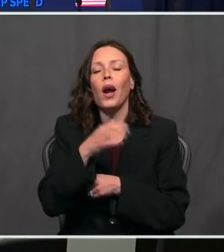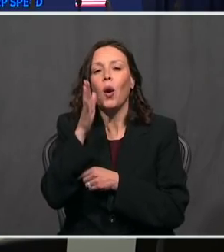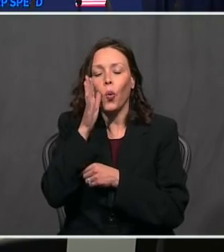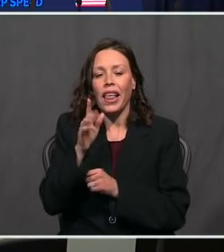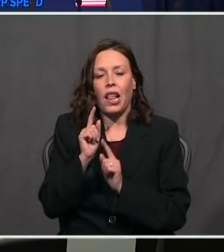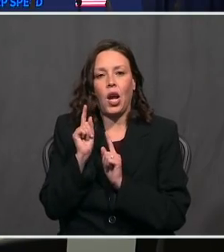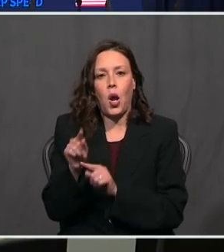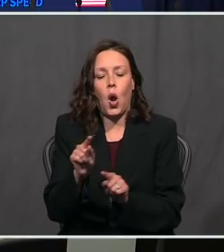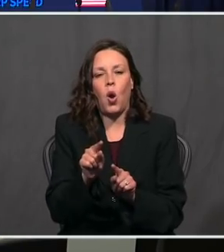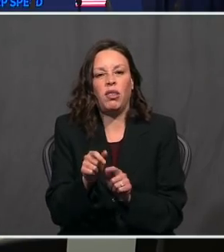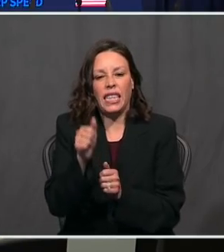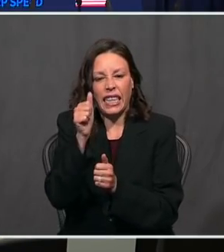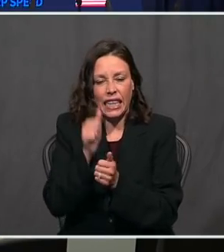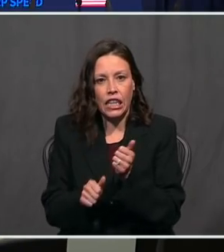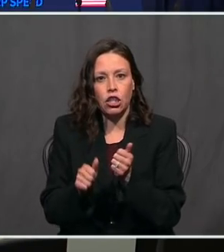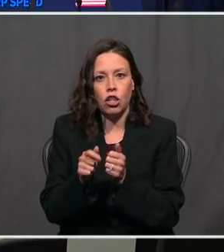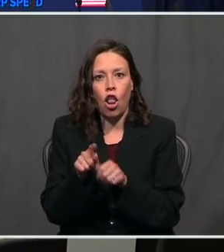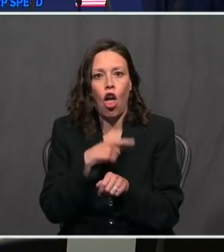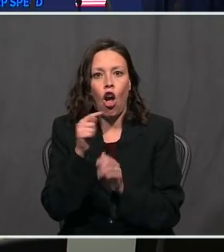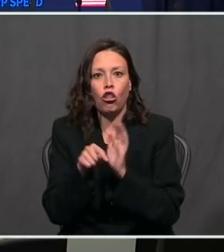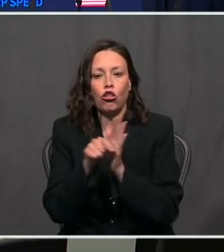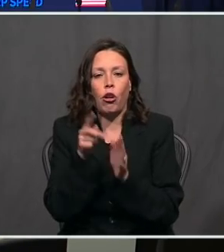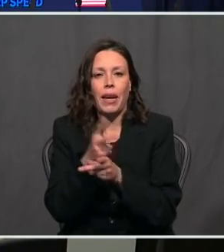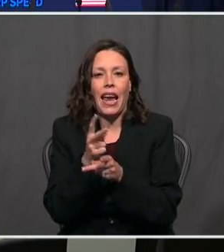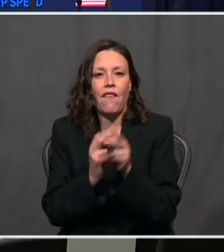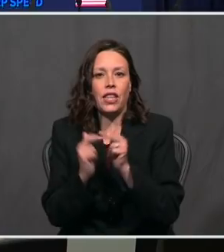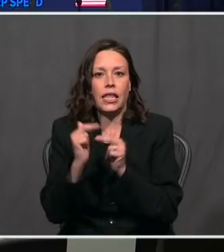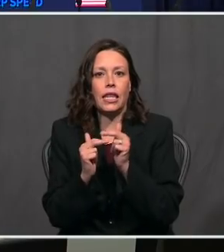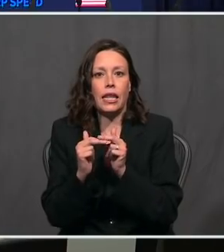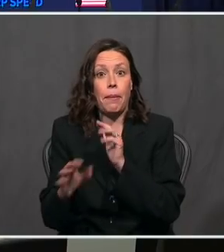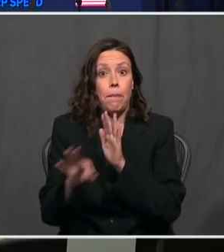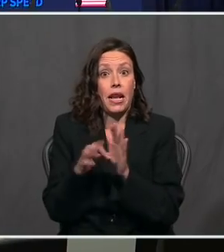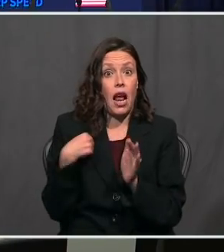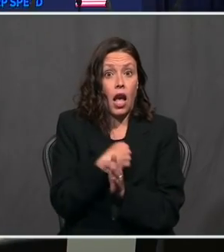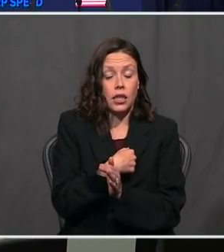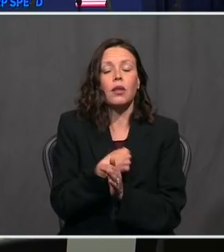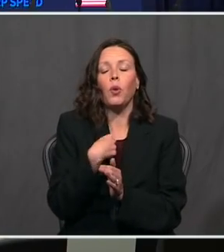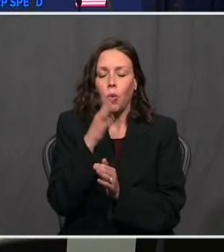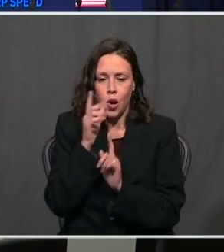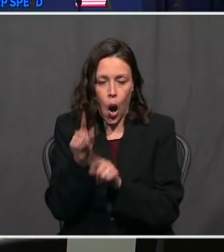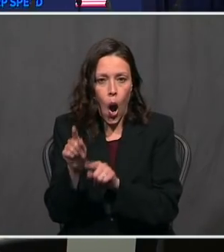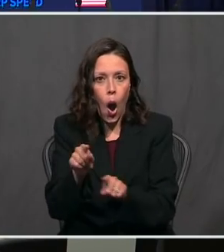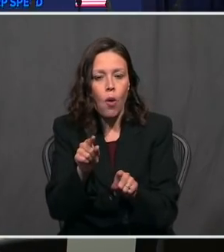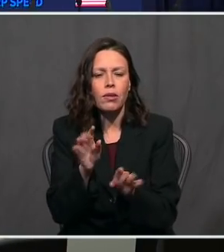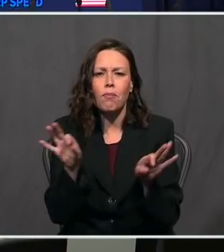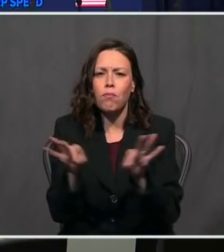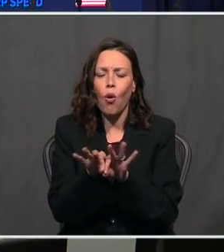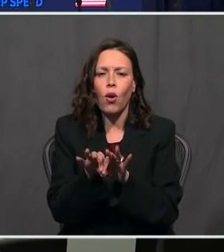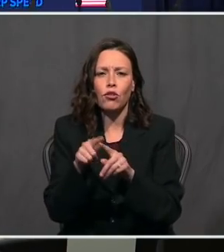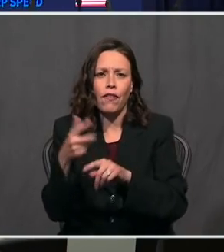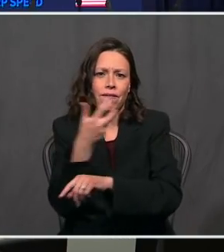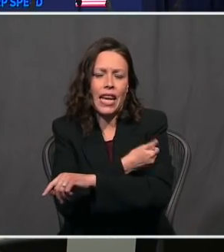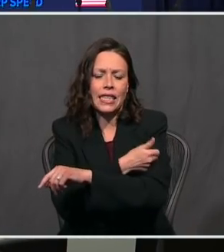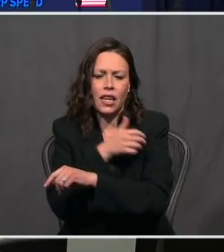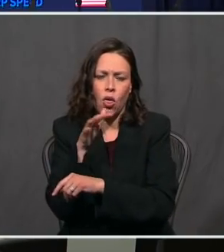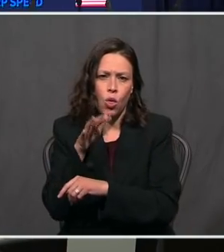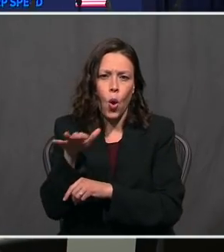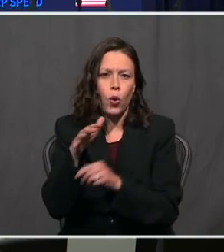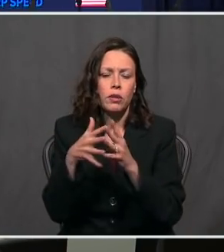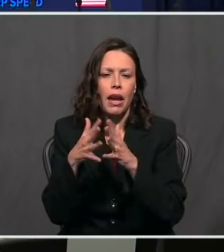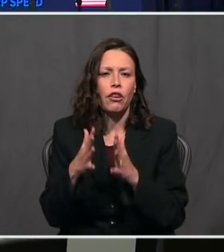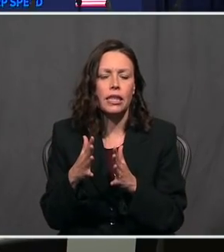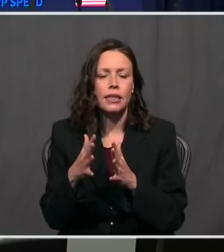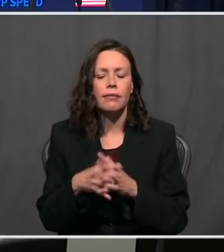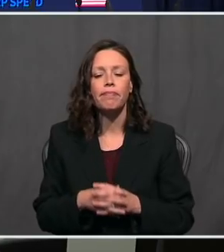single long-term care facility that has chosen us, because I think it's imperative that we are supporting Americans that are asking to be vaccinated as well. And